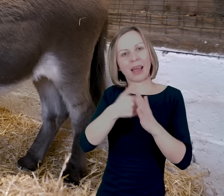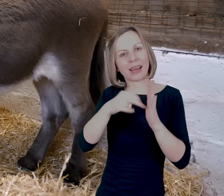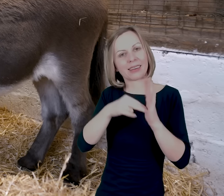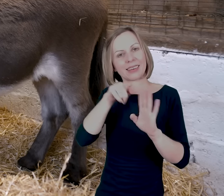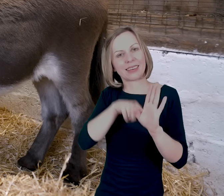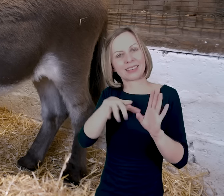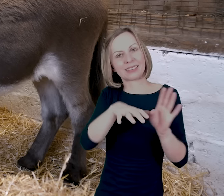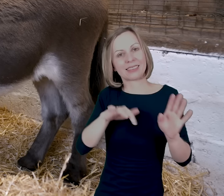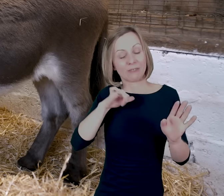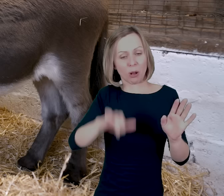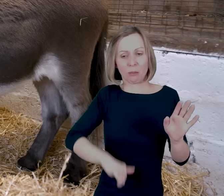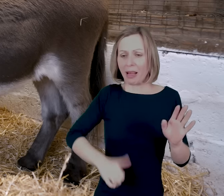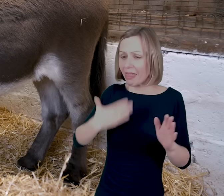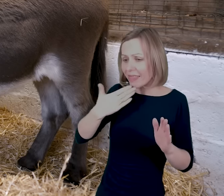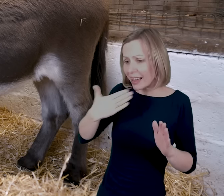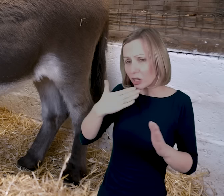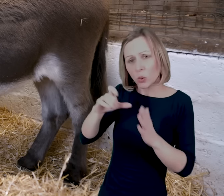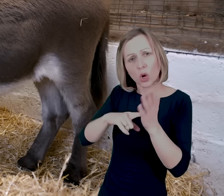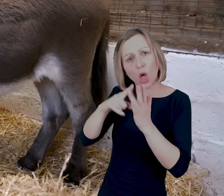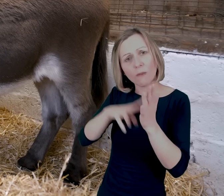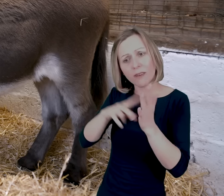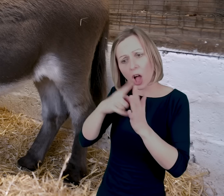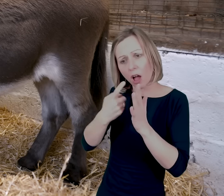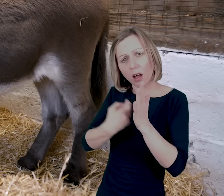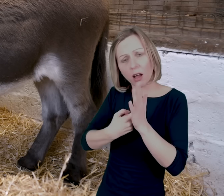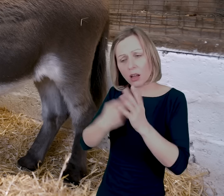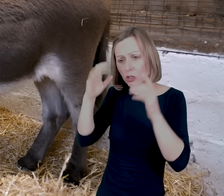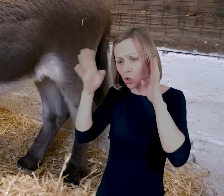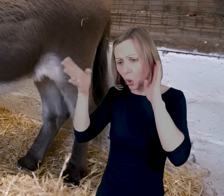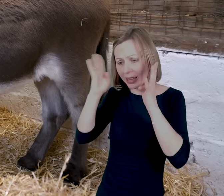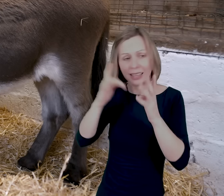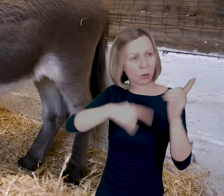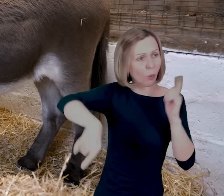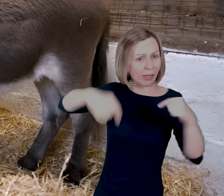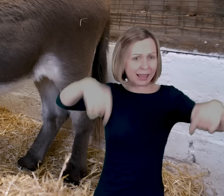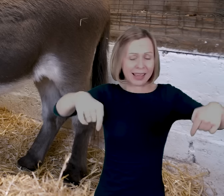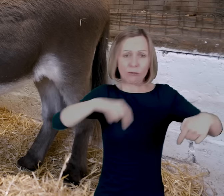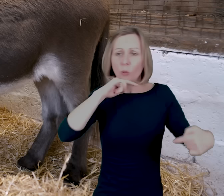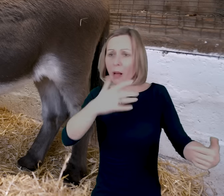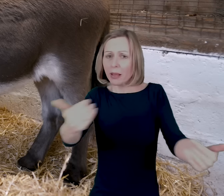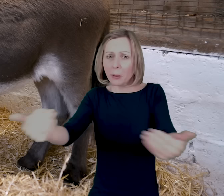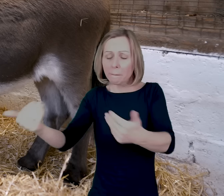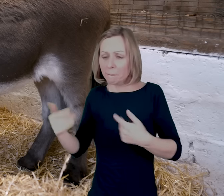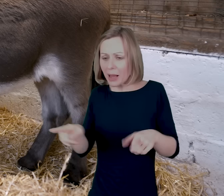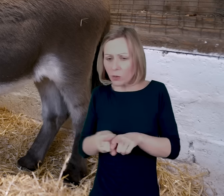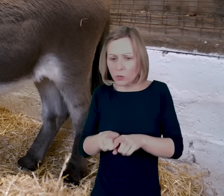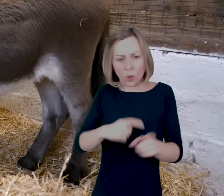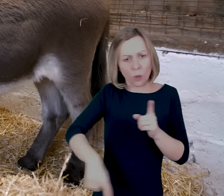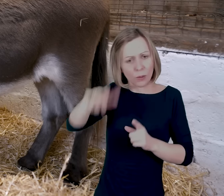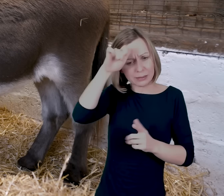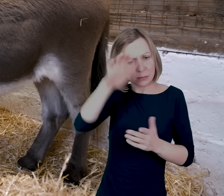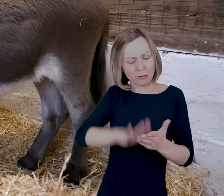Hackney City Farm. And a huge thank you to Clover the Donkey and all at Hackney City Farm for making us so welcome